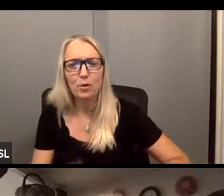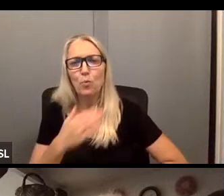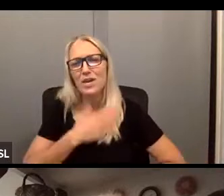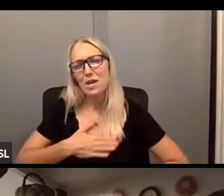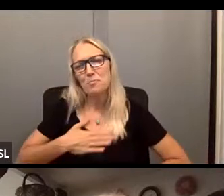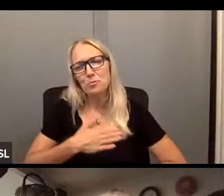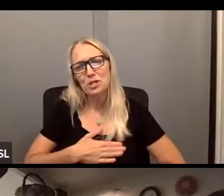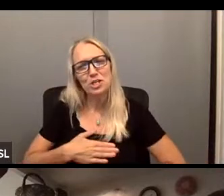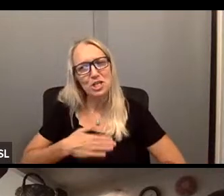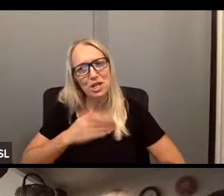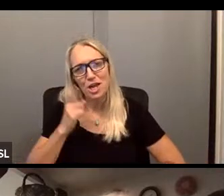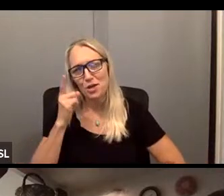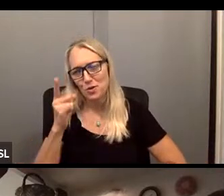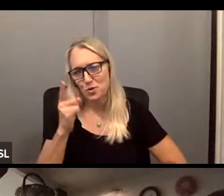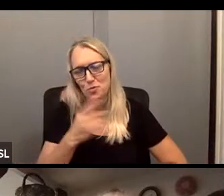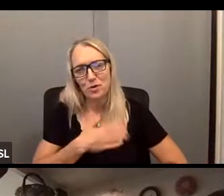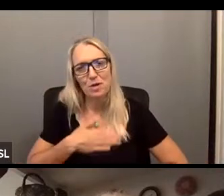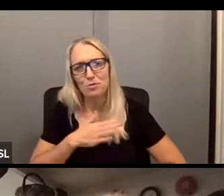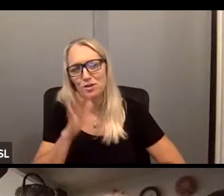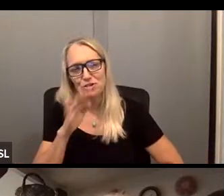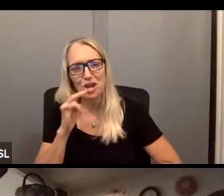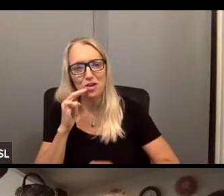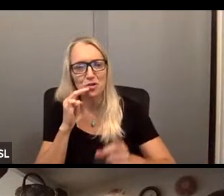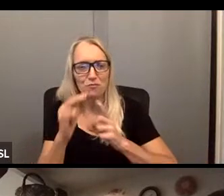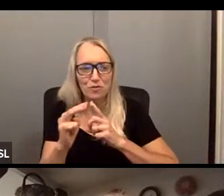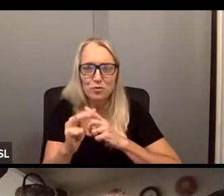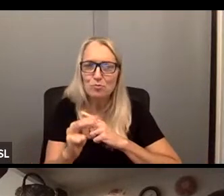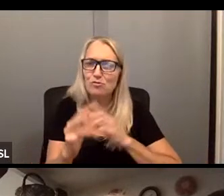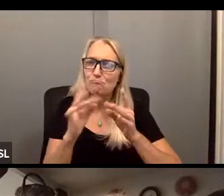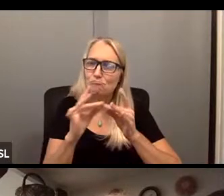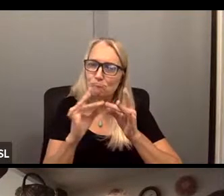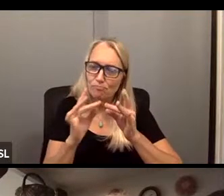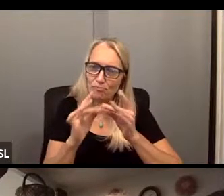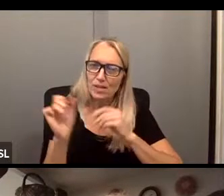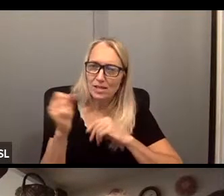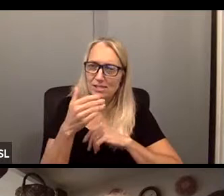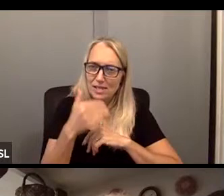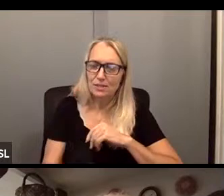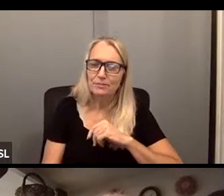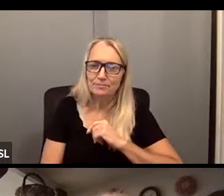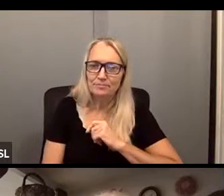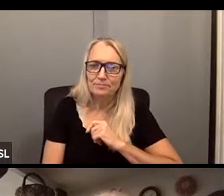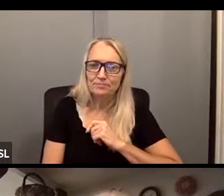you bringing views and your insights. Thank you for sharing